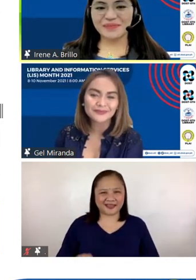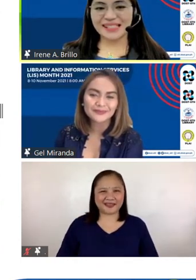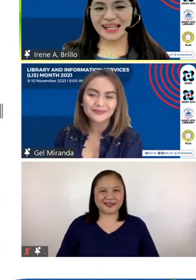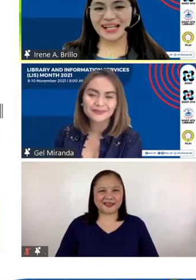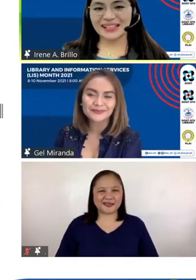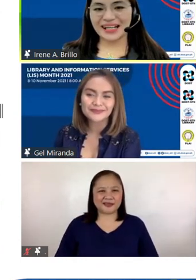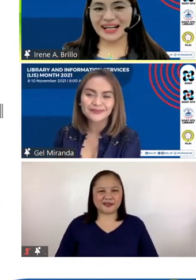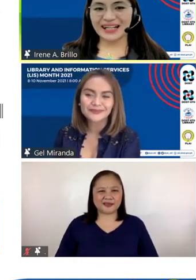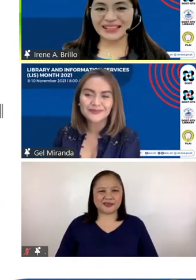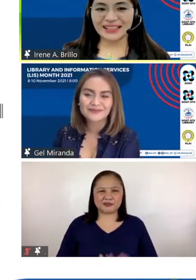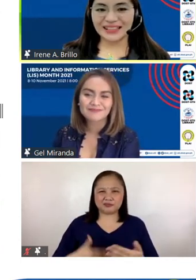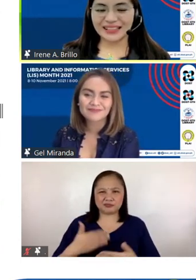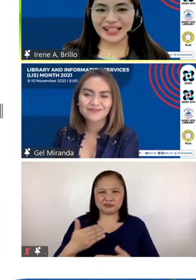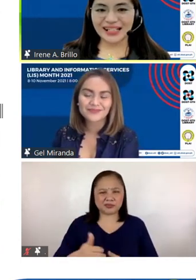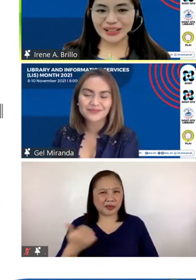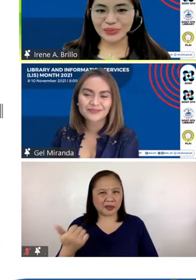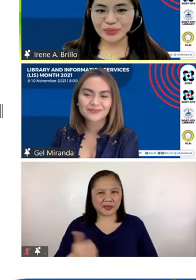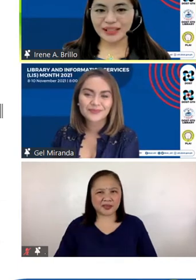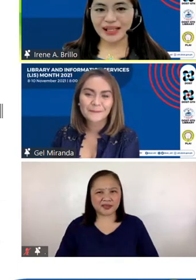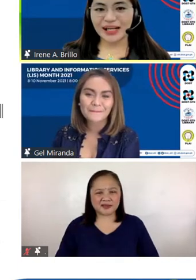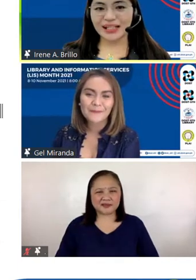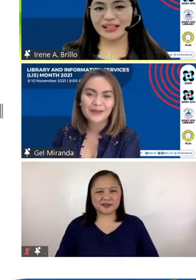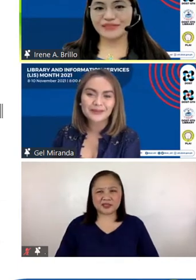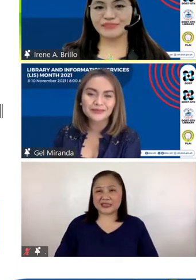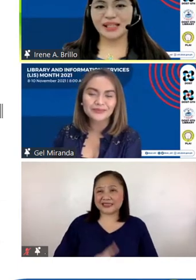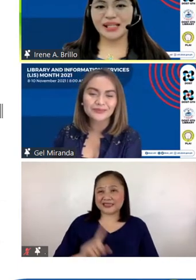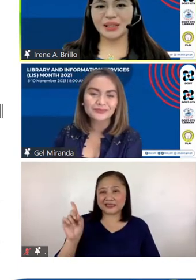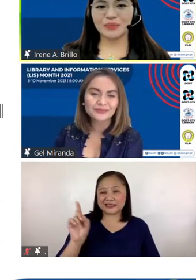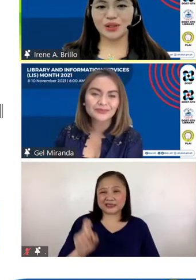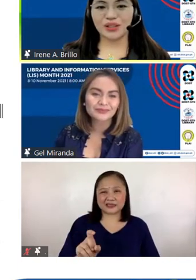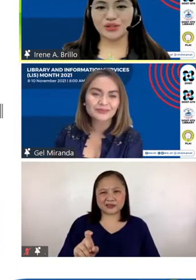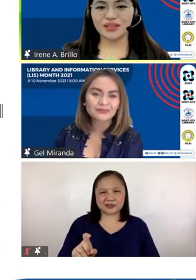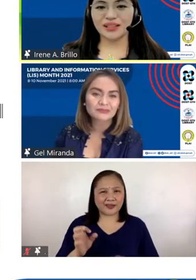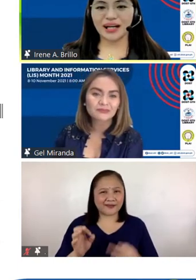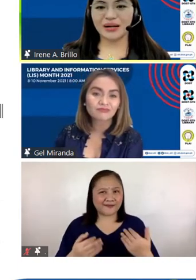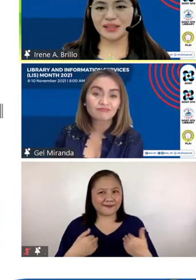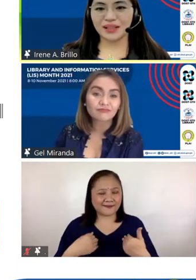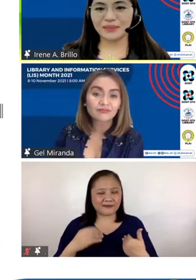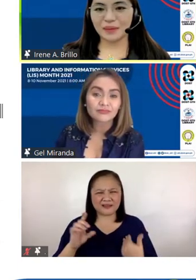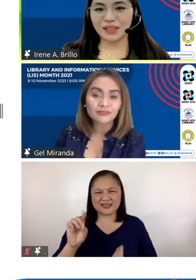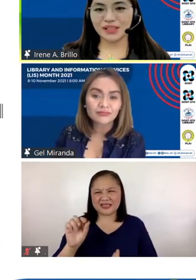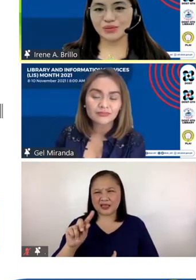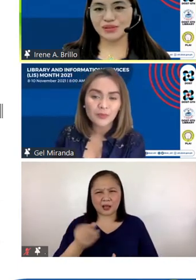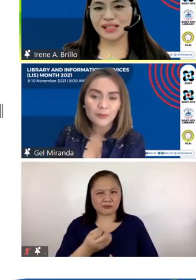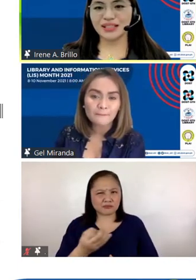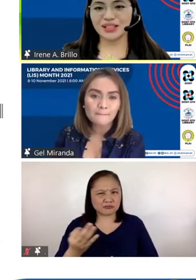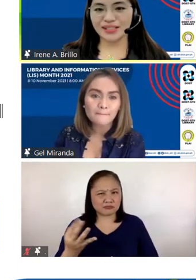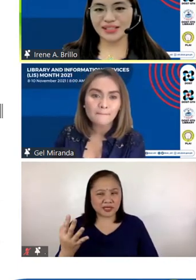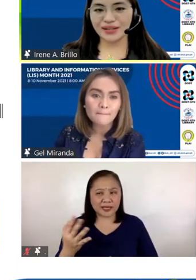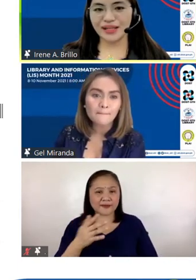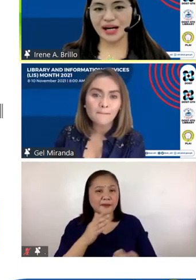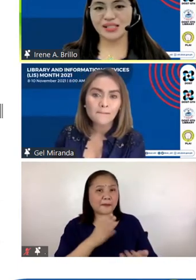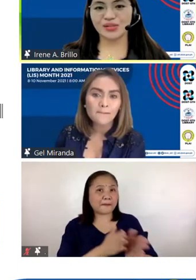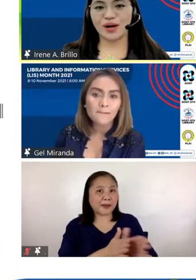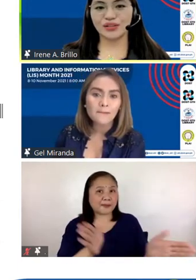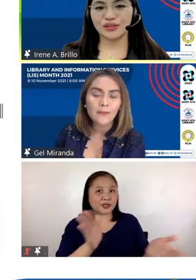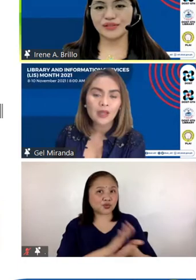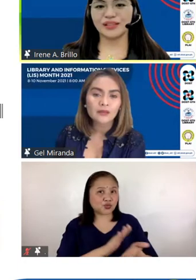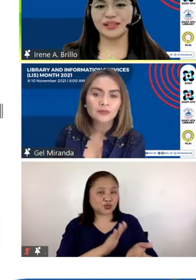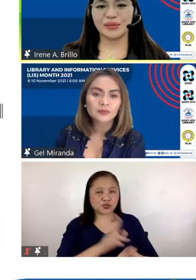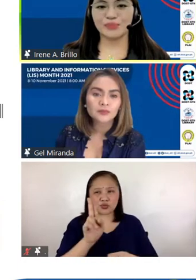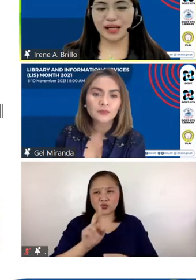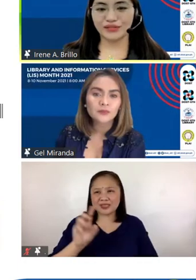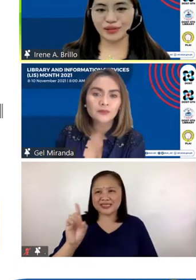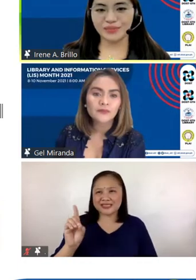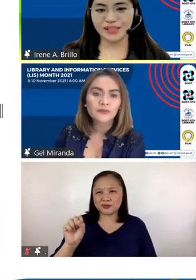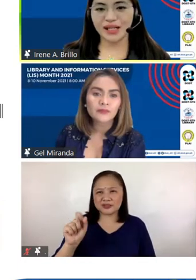isa pa po, Ms. Jill. Ang tinatanong po nila if may data po kayo kung nagagamit ng public schools ang DOST-TV as one of